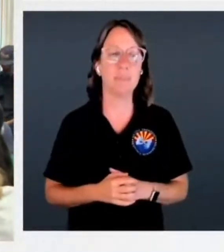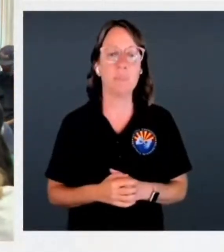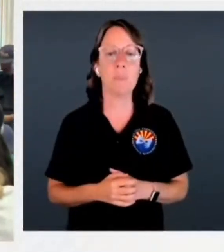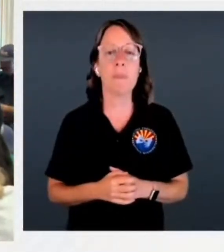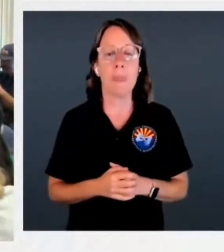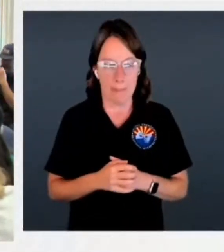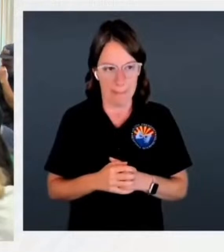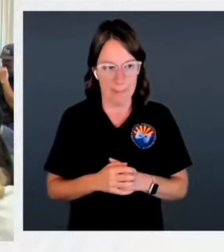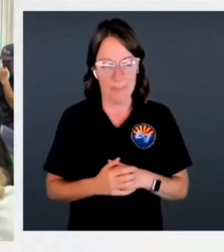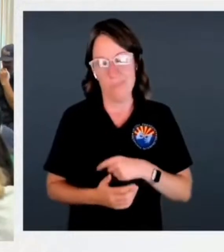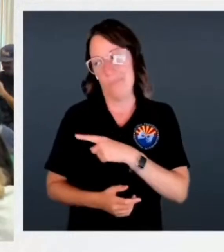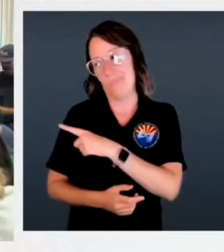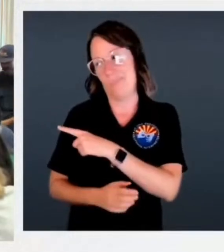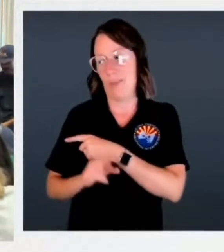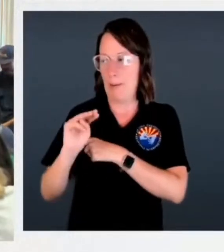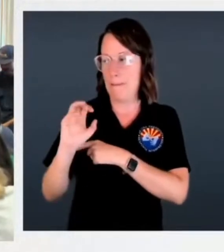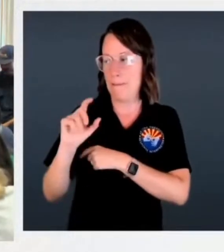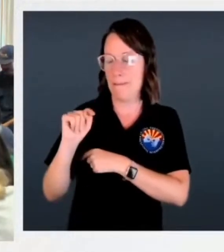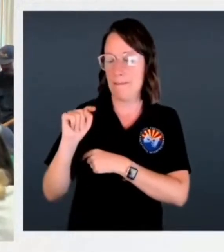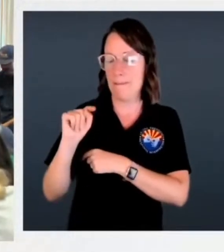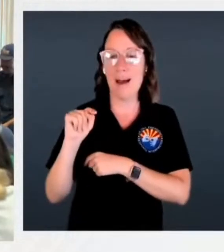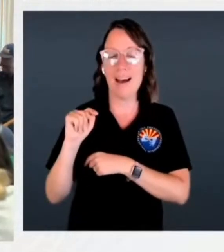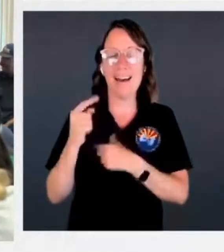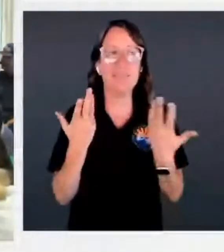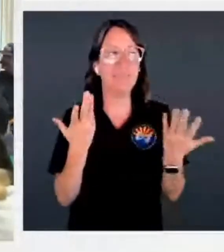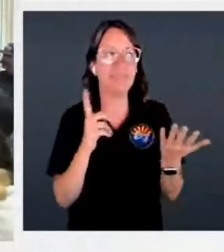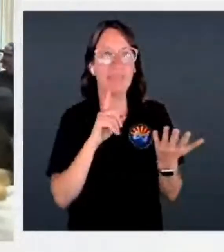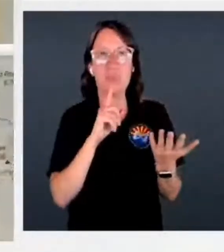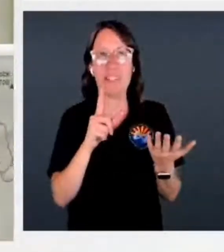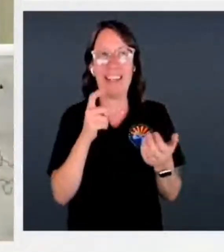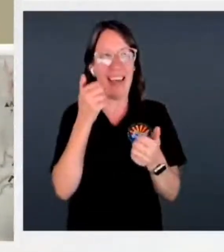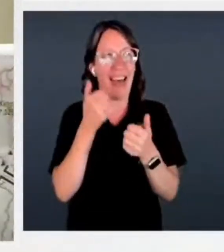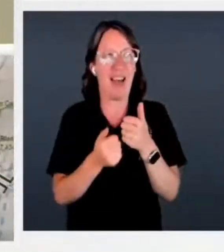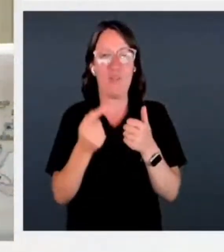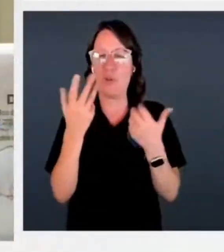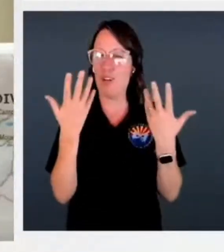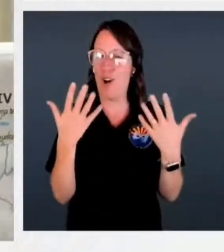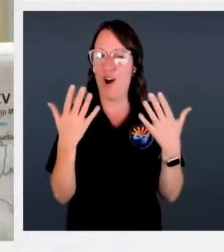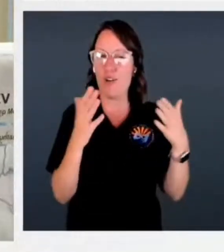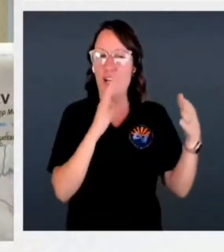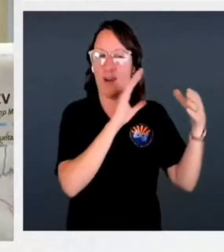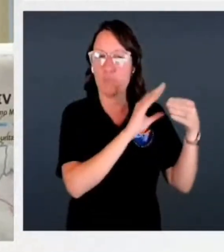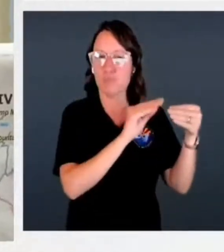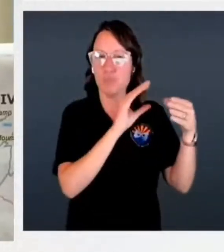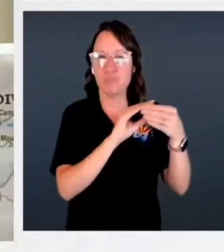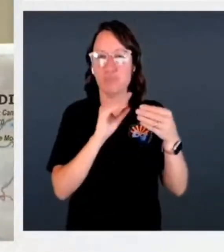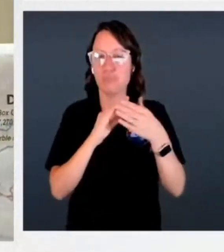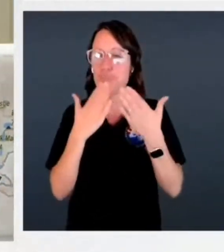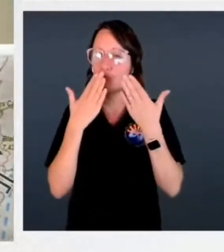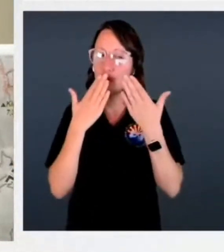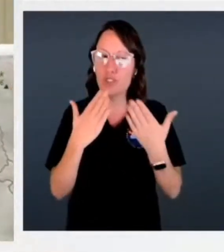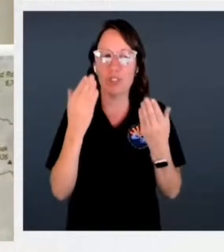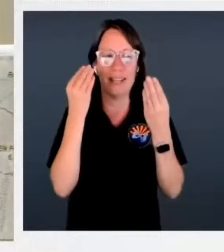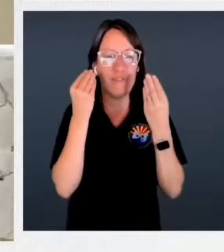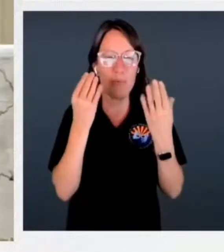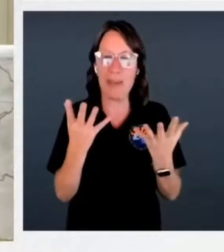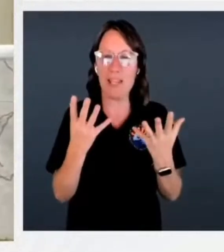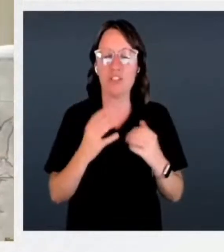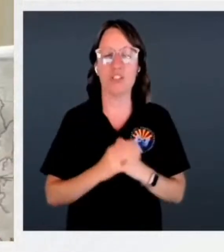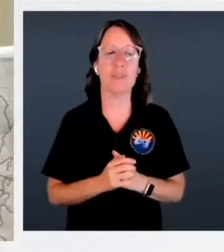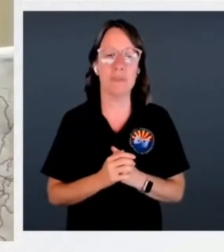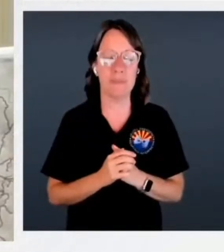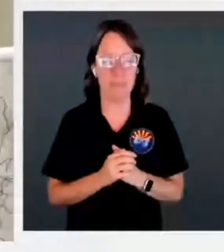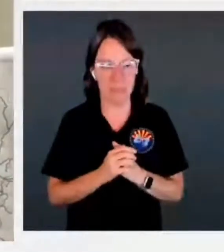So there's not a whole lot I can add to. A lot of good information, really good update from our ops folks. The only thing I will